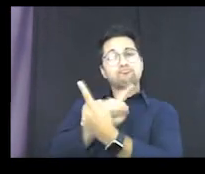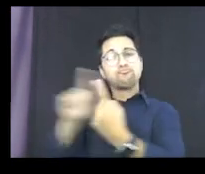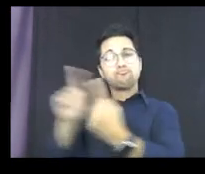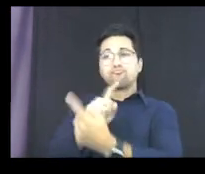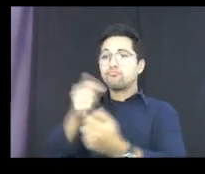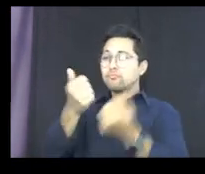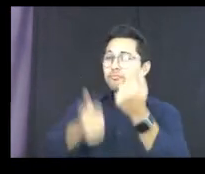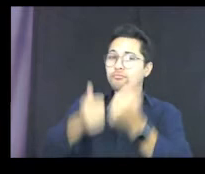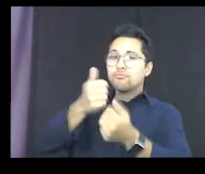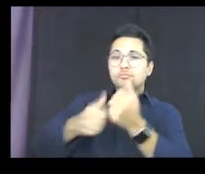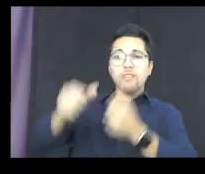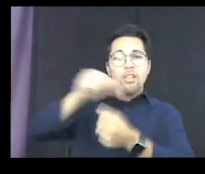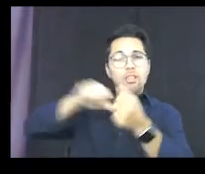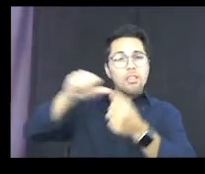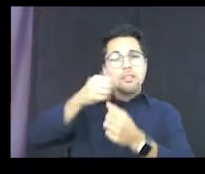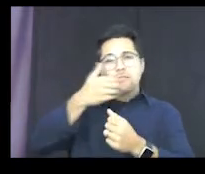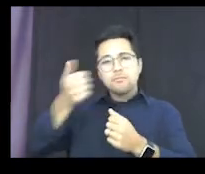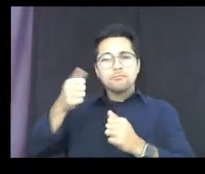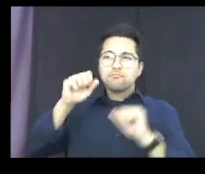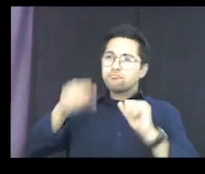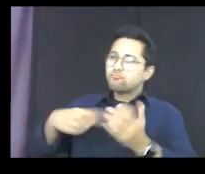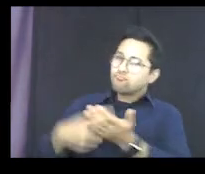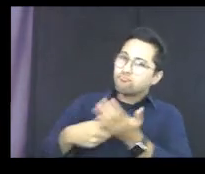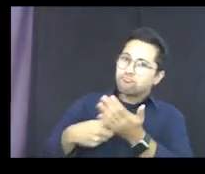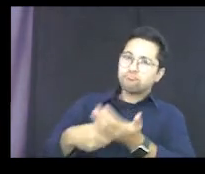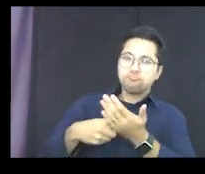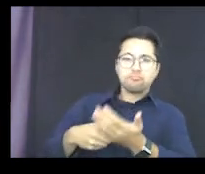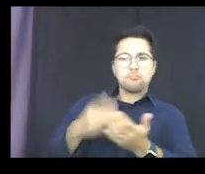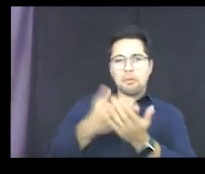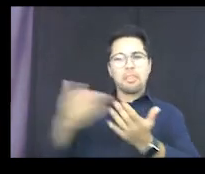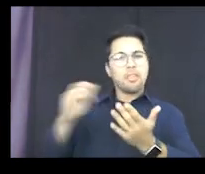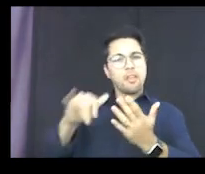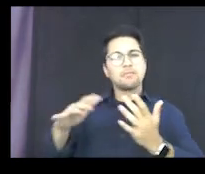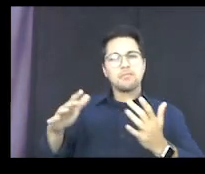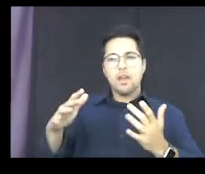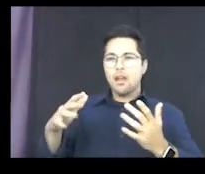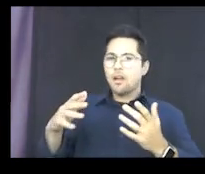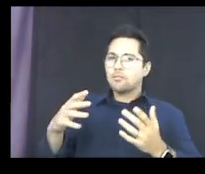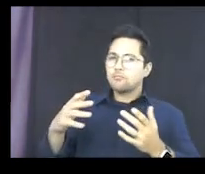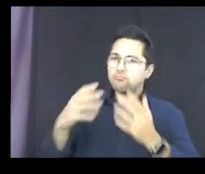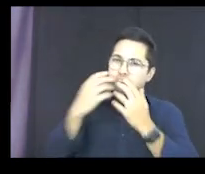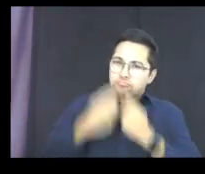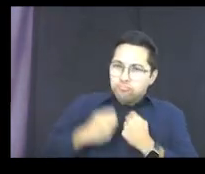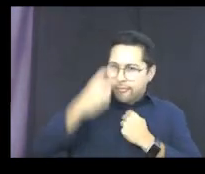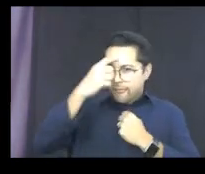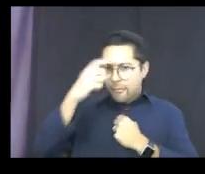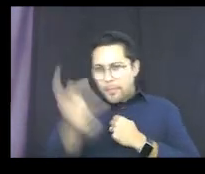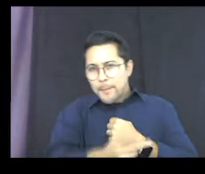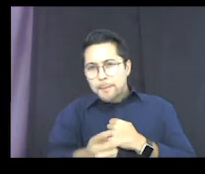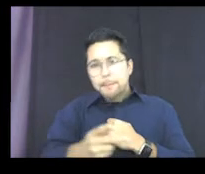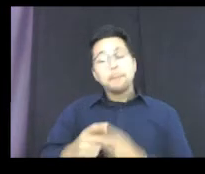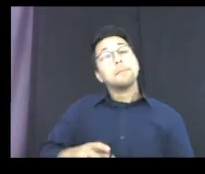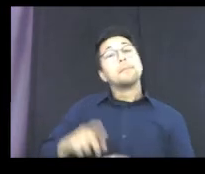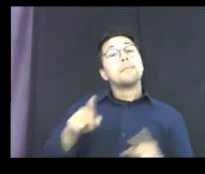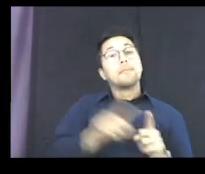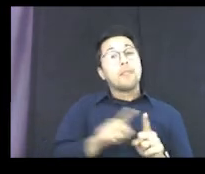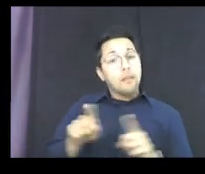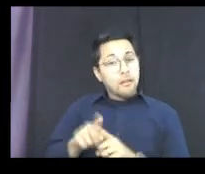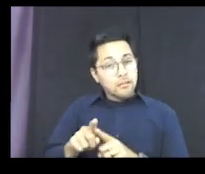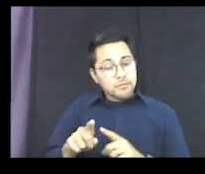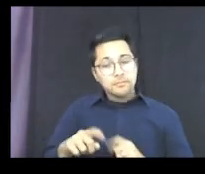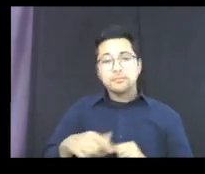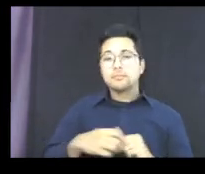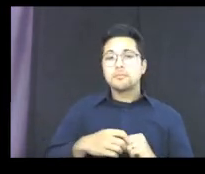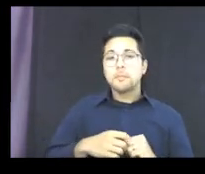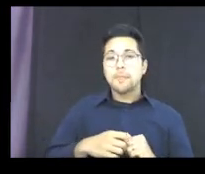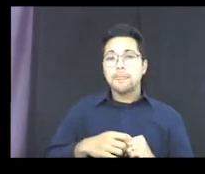and talk about things that are near and dear to their hearts and issues that are important to them. And then,